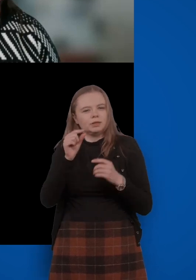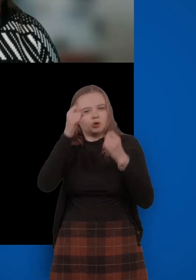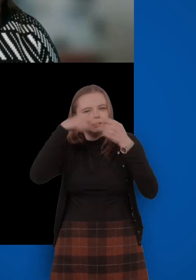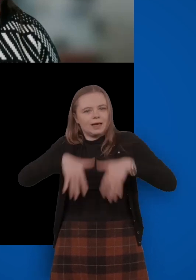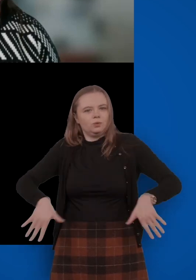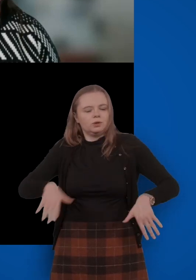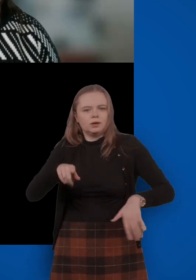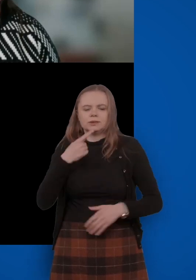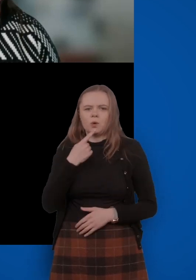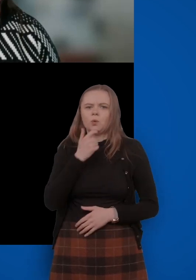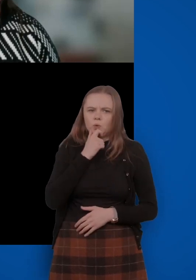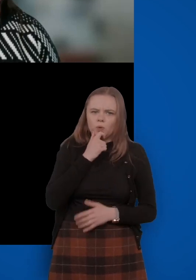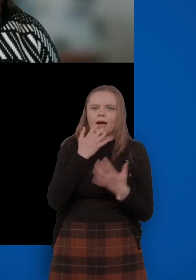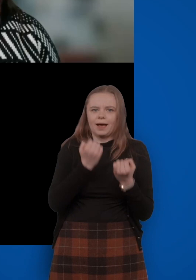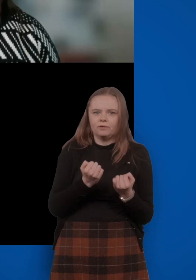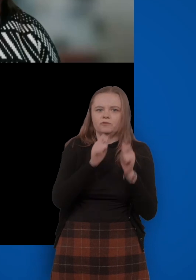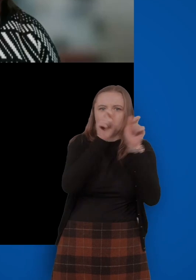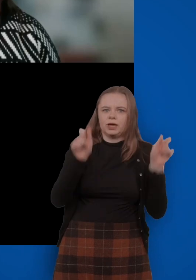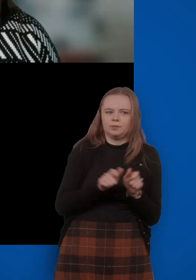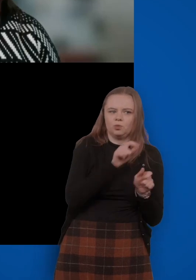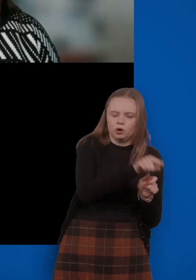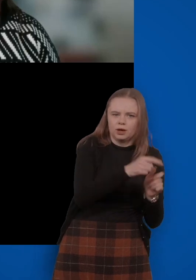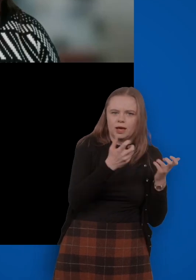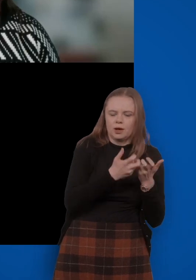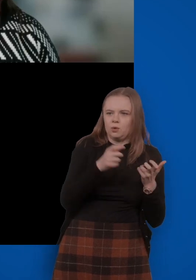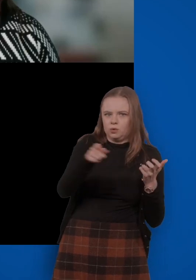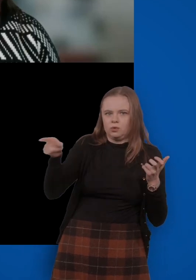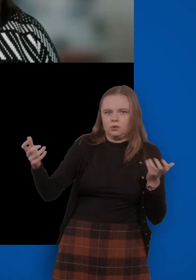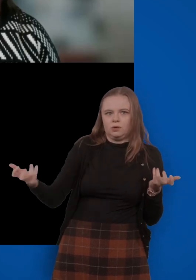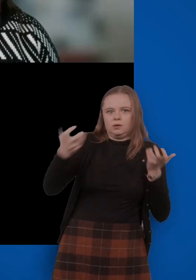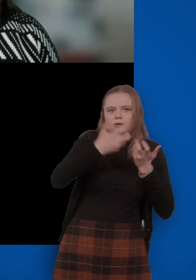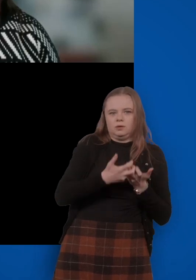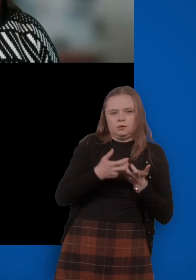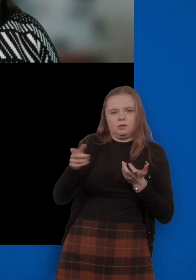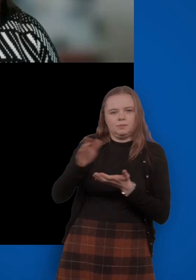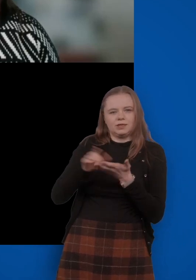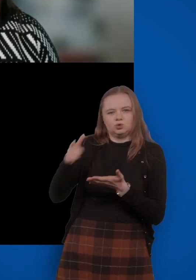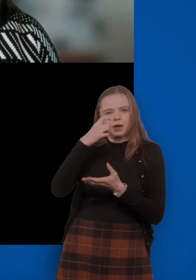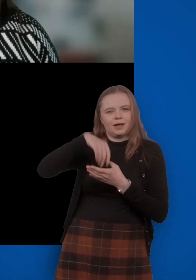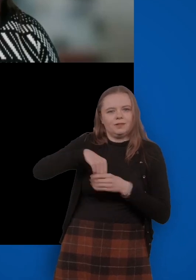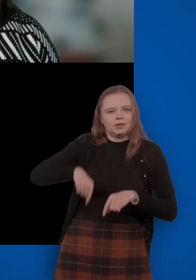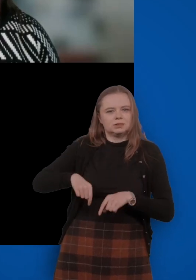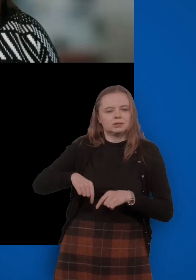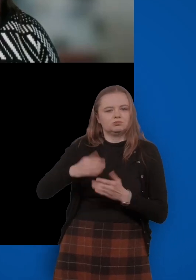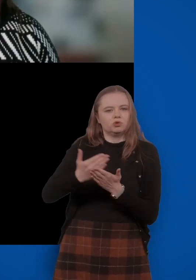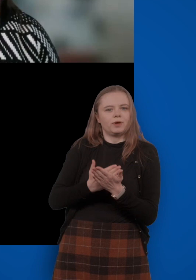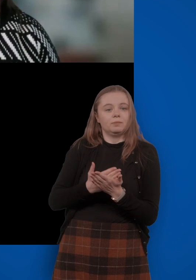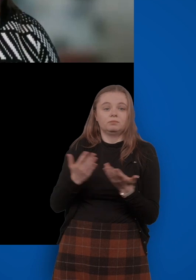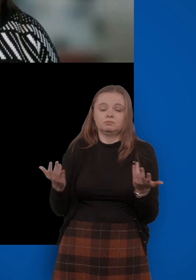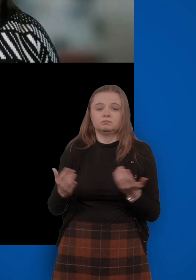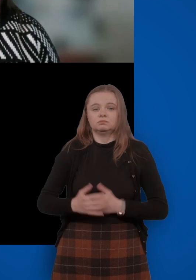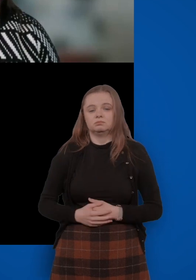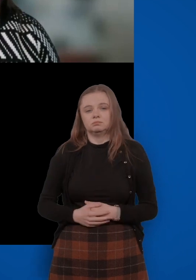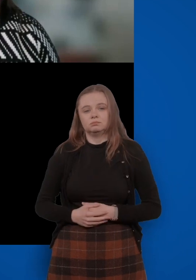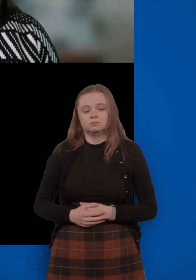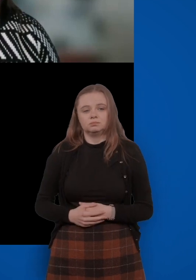kind of saying, here's the framework. You need to fit within that if you want to be part of this program. So it could be used in that way, but it's not